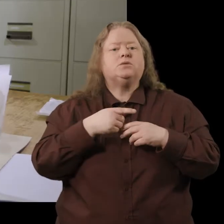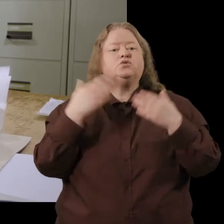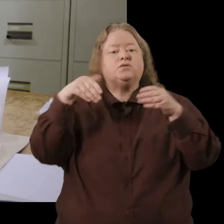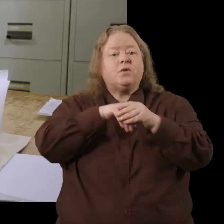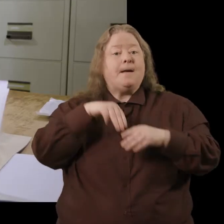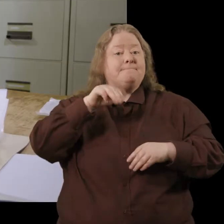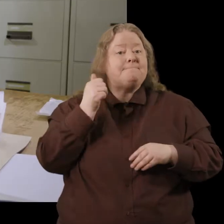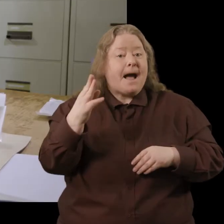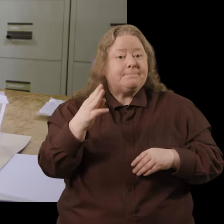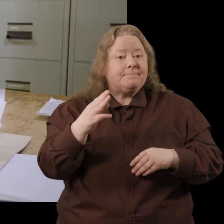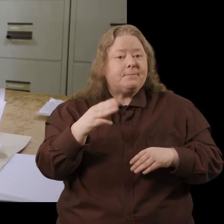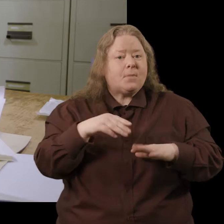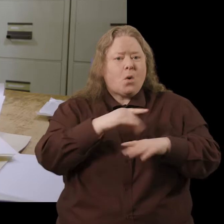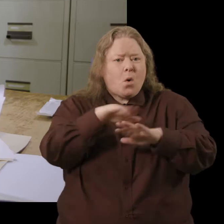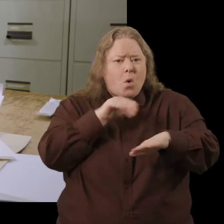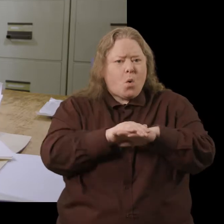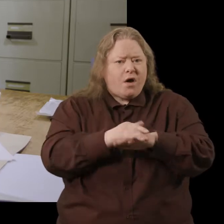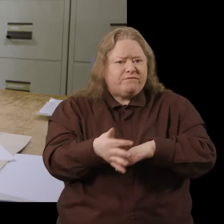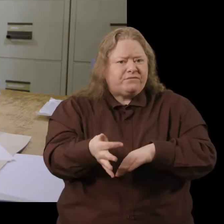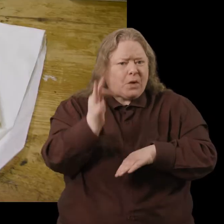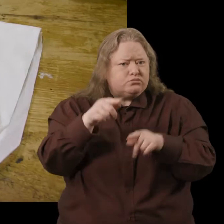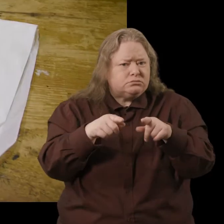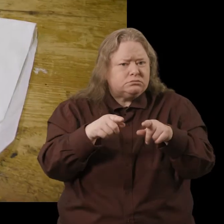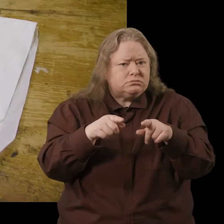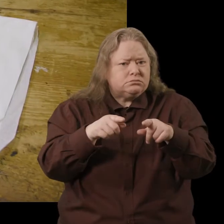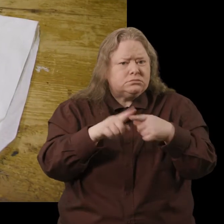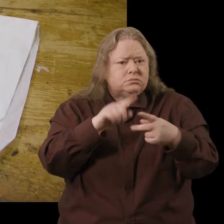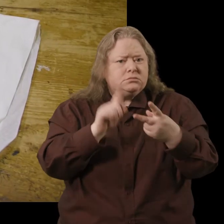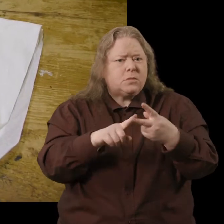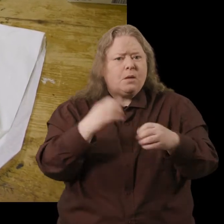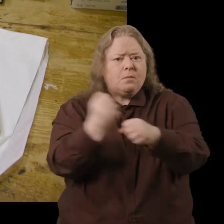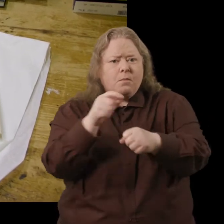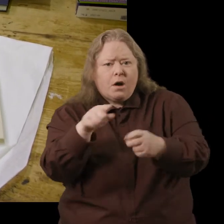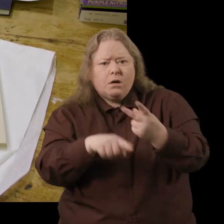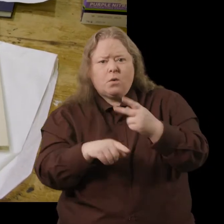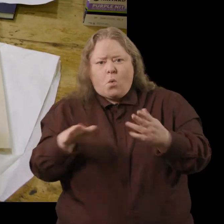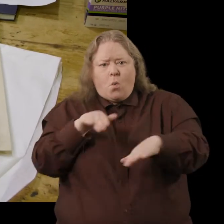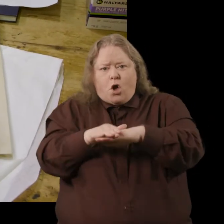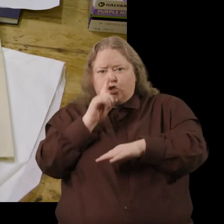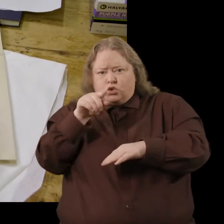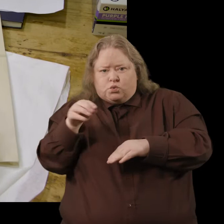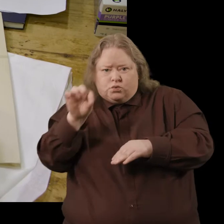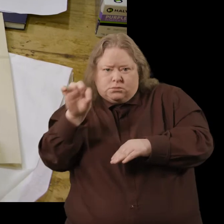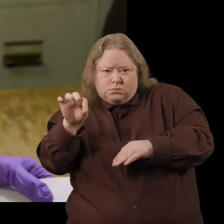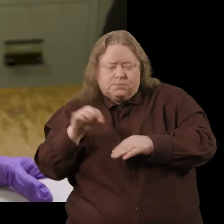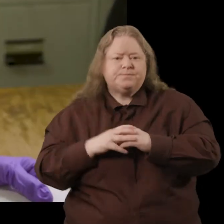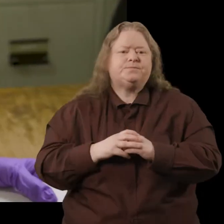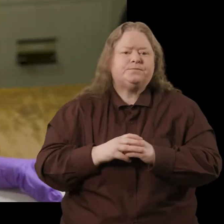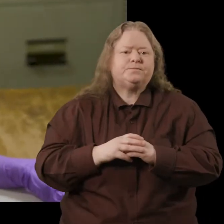include a map which shows where the finder has marked the location of the shoe,